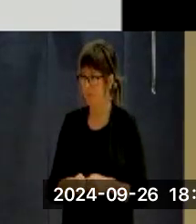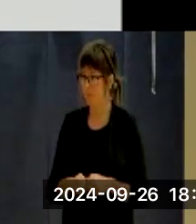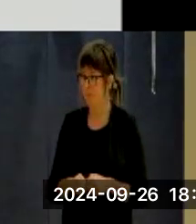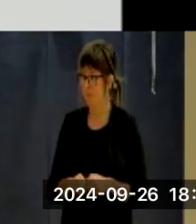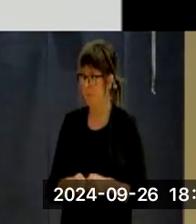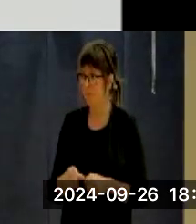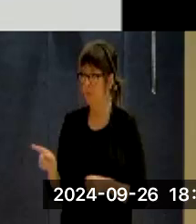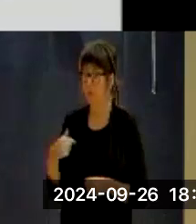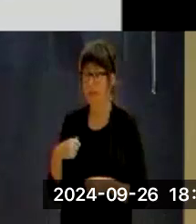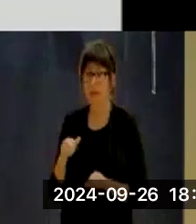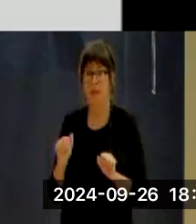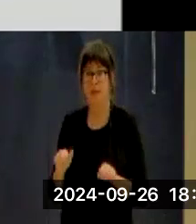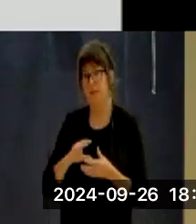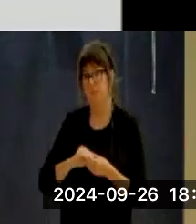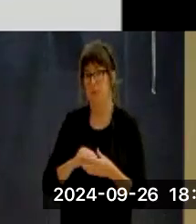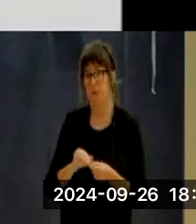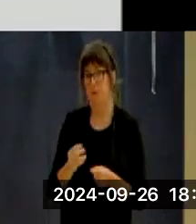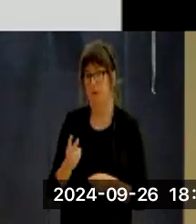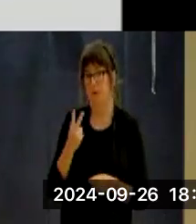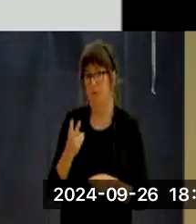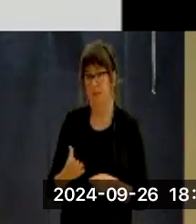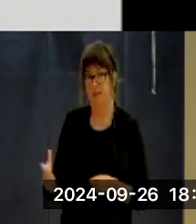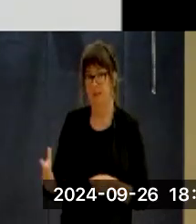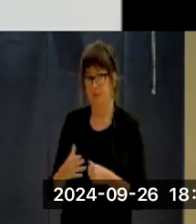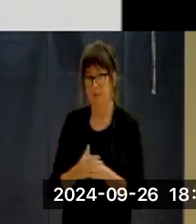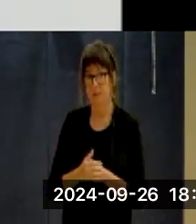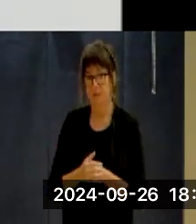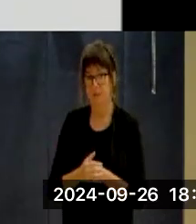So I can speak about a couple of those things. So,